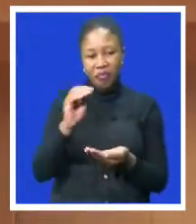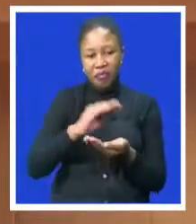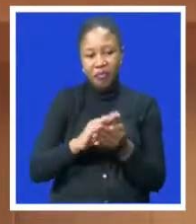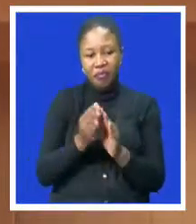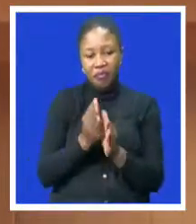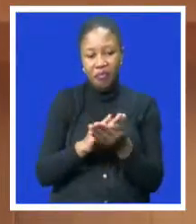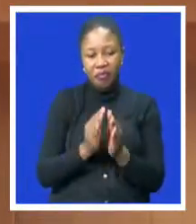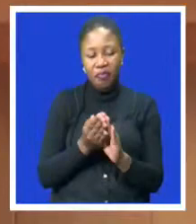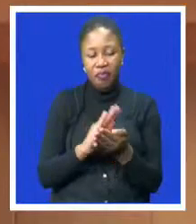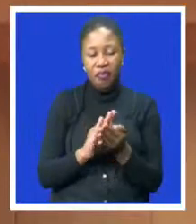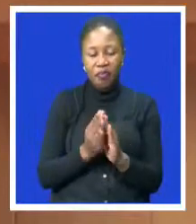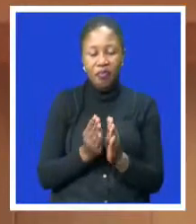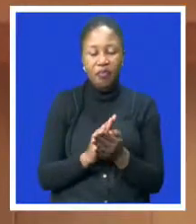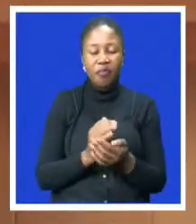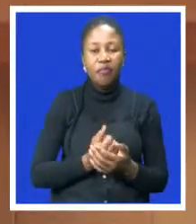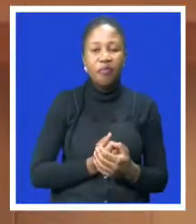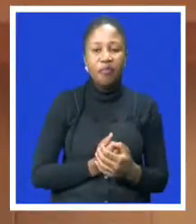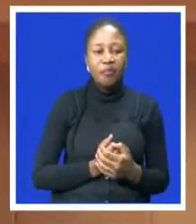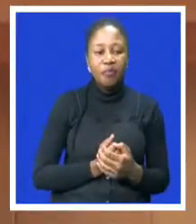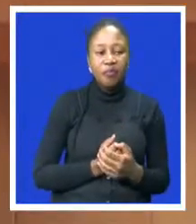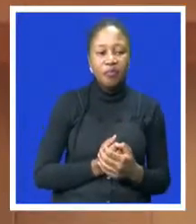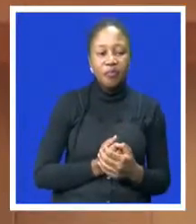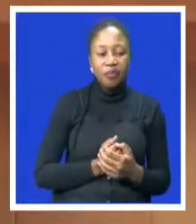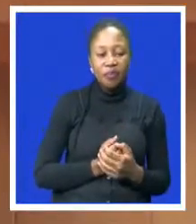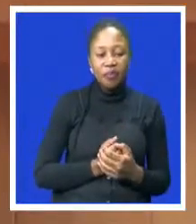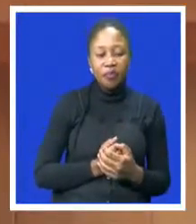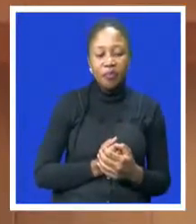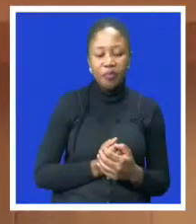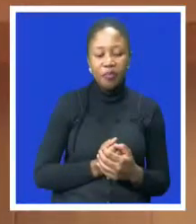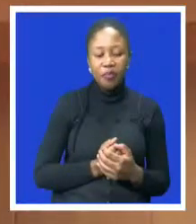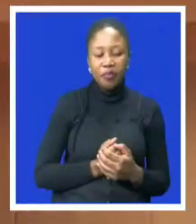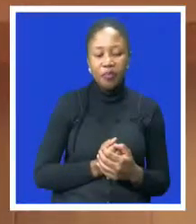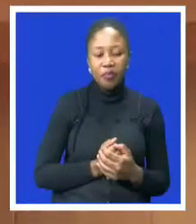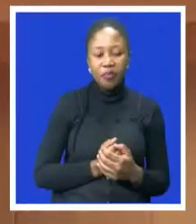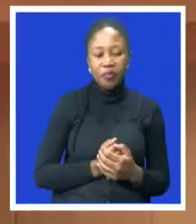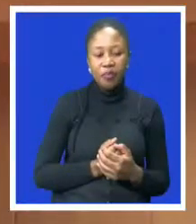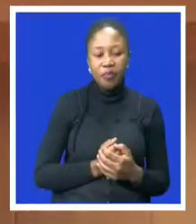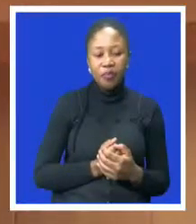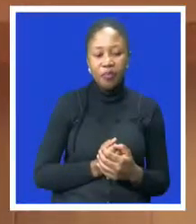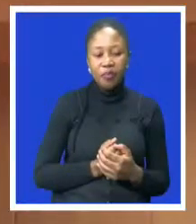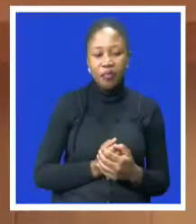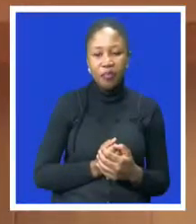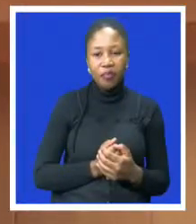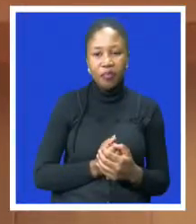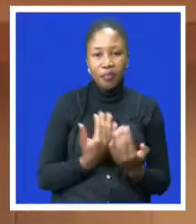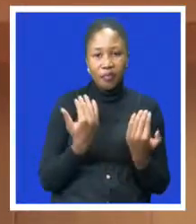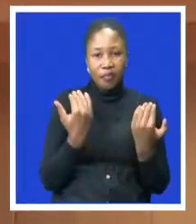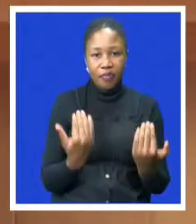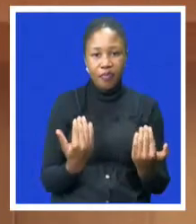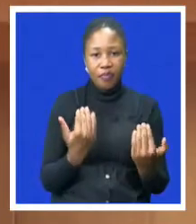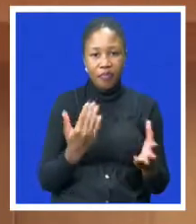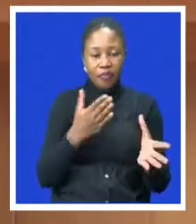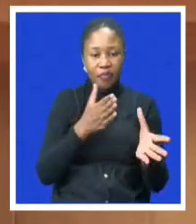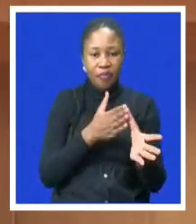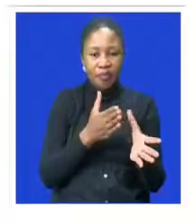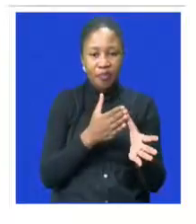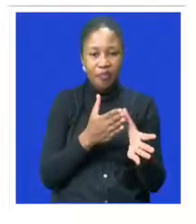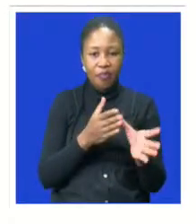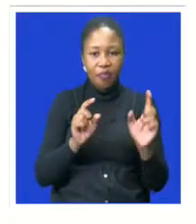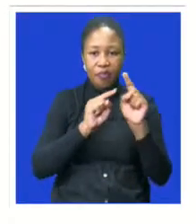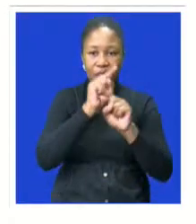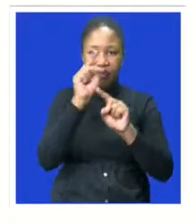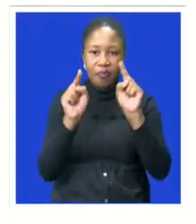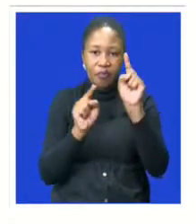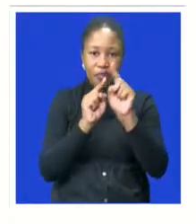Okay, dear Lena, let me help you answer these questions. For the first